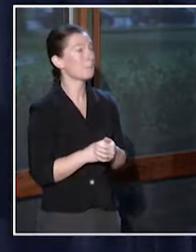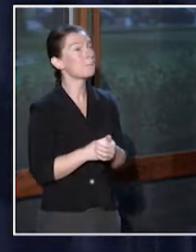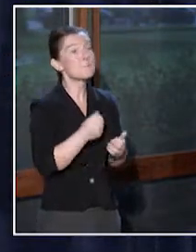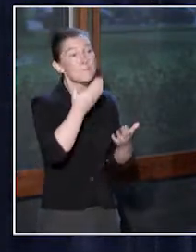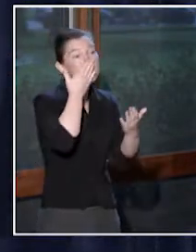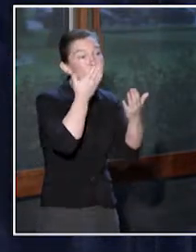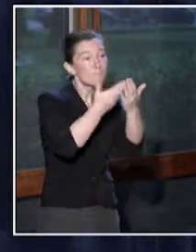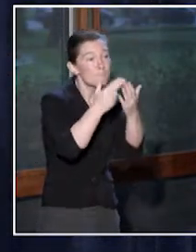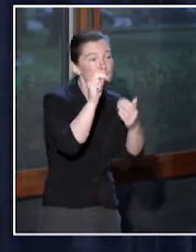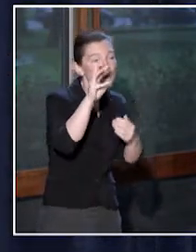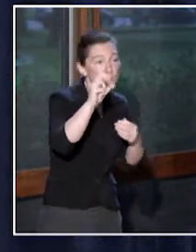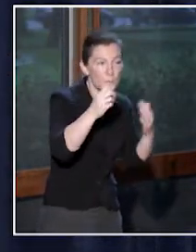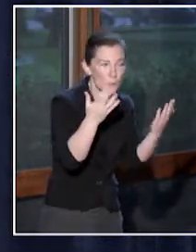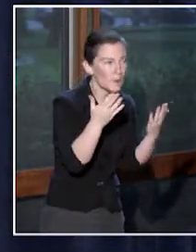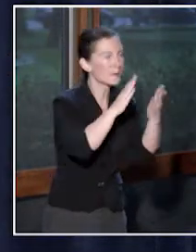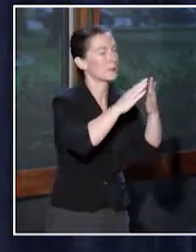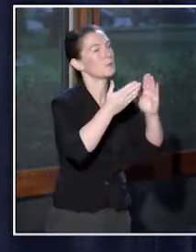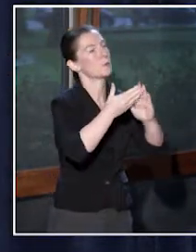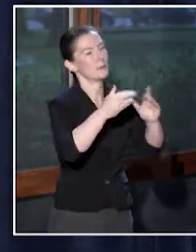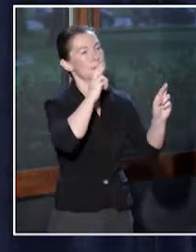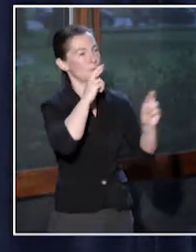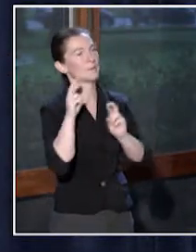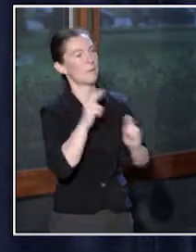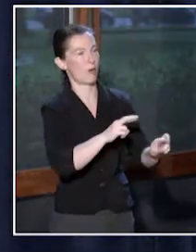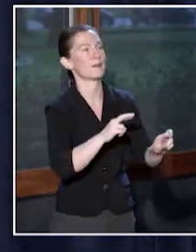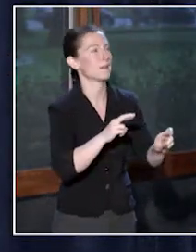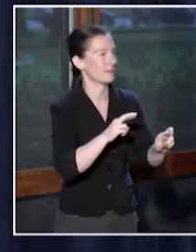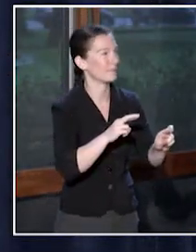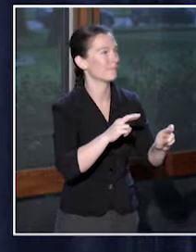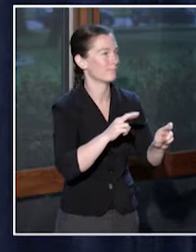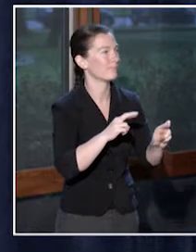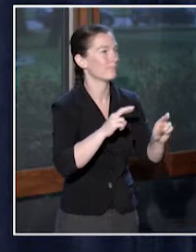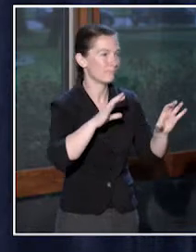The community is stepping up in important ways.